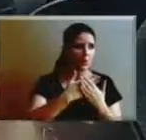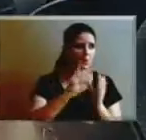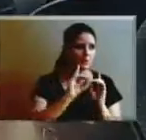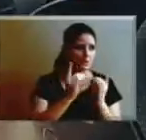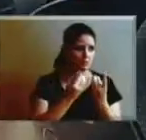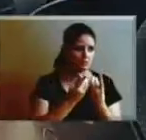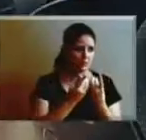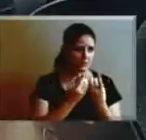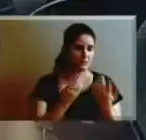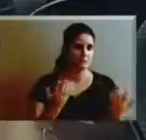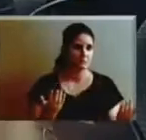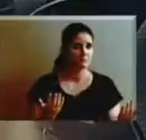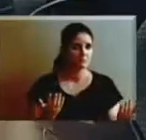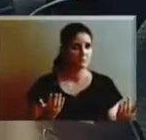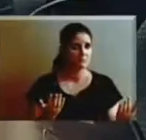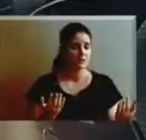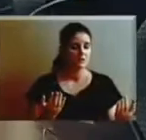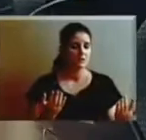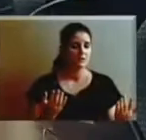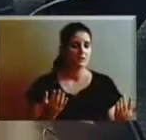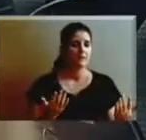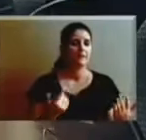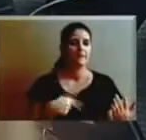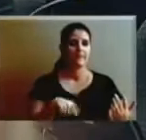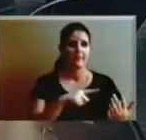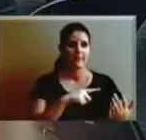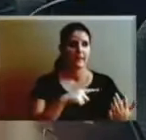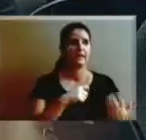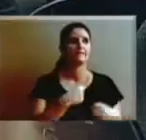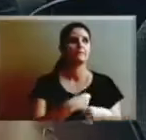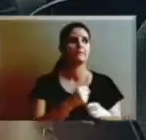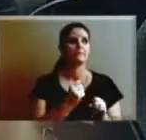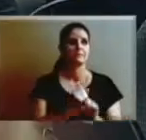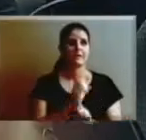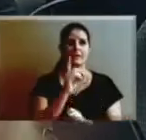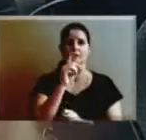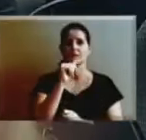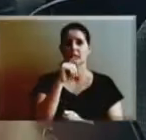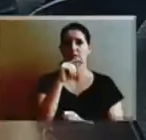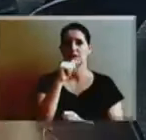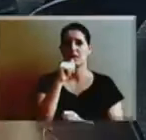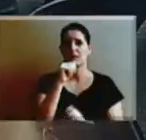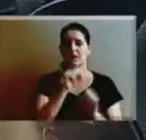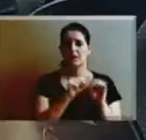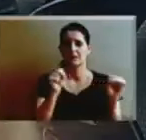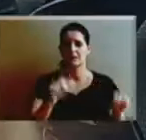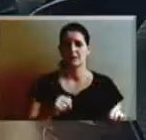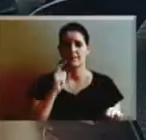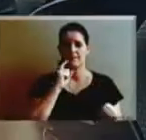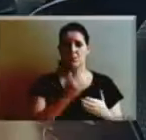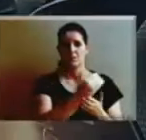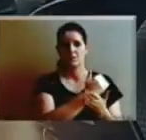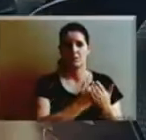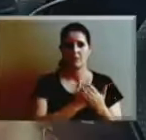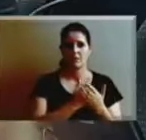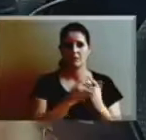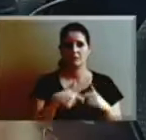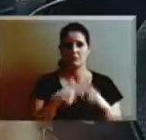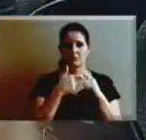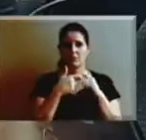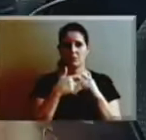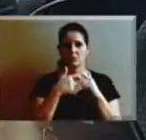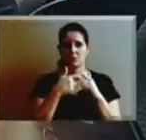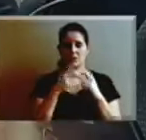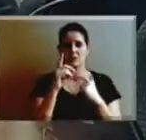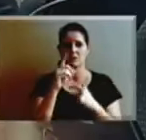Lisa Johnson and other people, they have put together a data system and the way we gather that suspension data